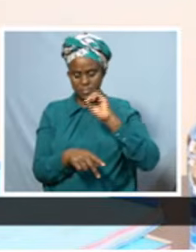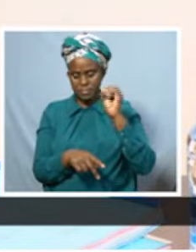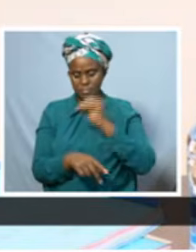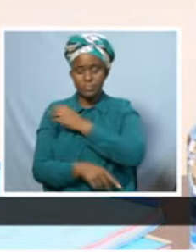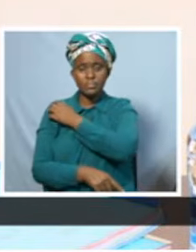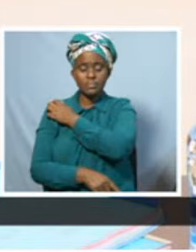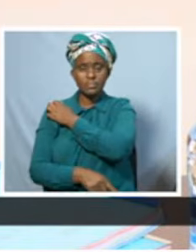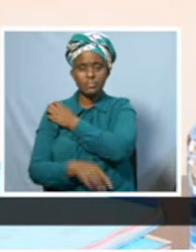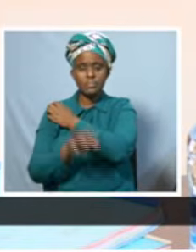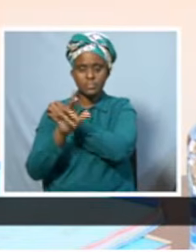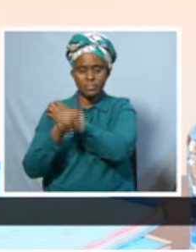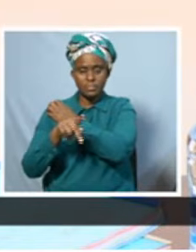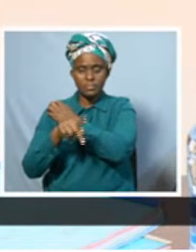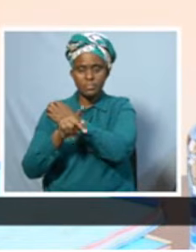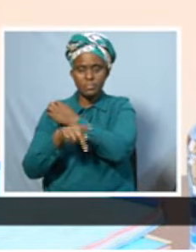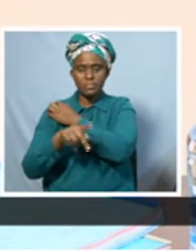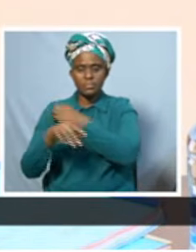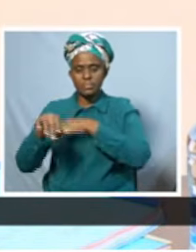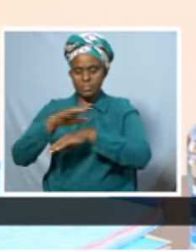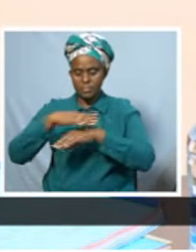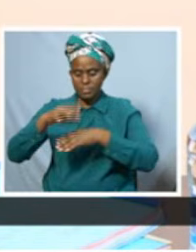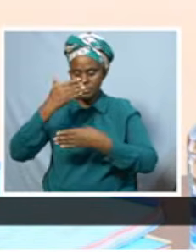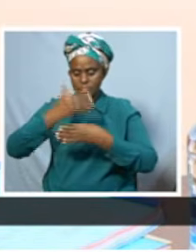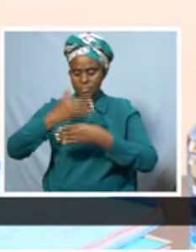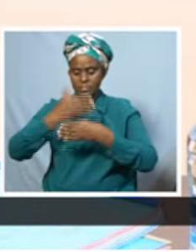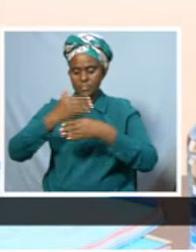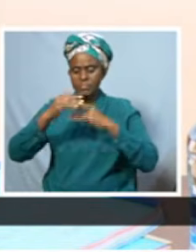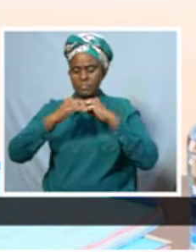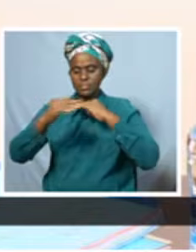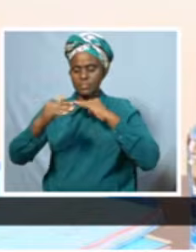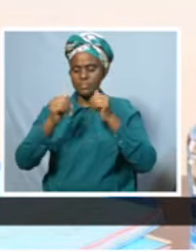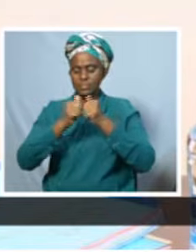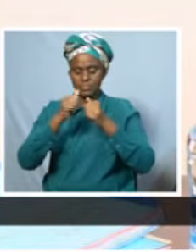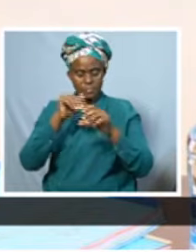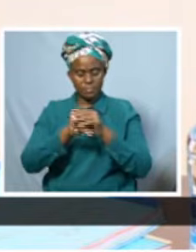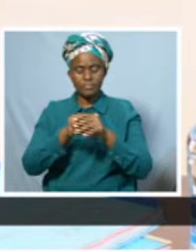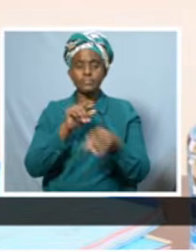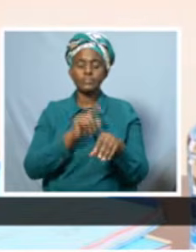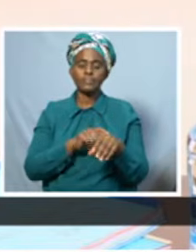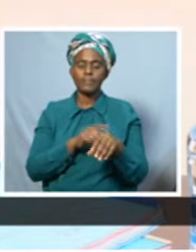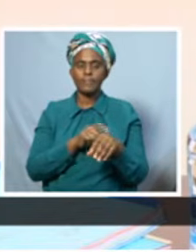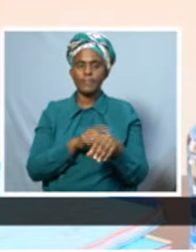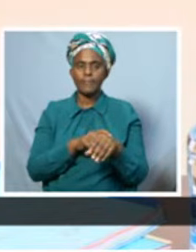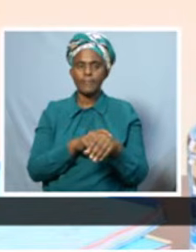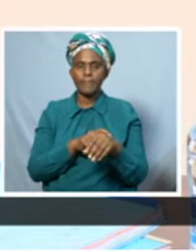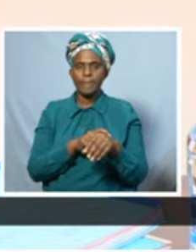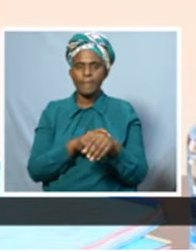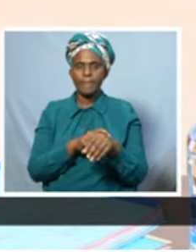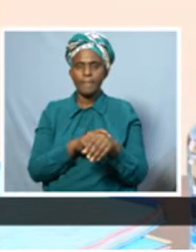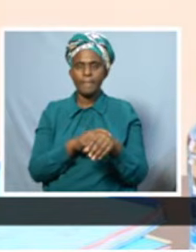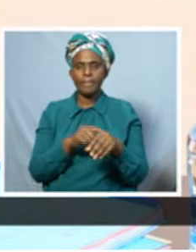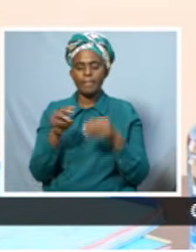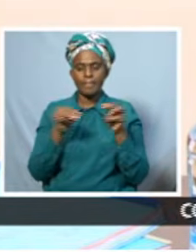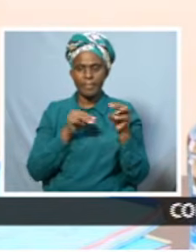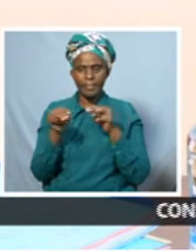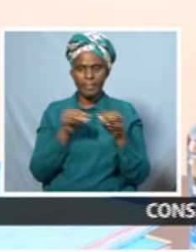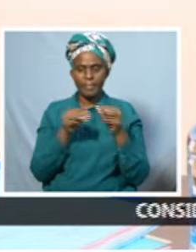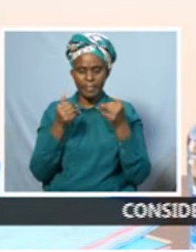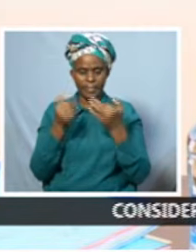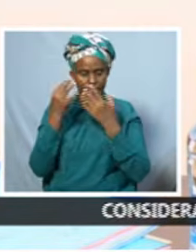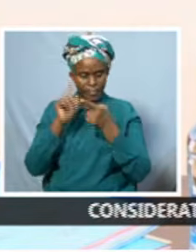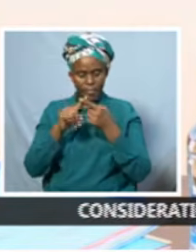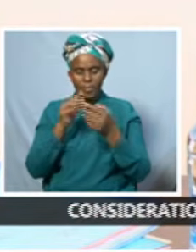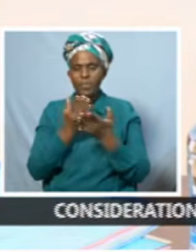with the project currently above window level and within the contractual time frame. Further, management wishes to